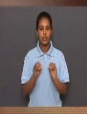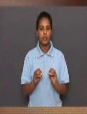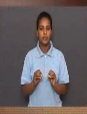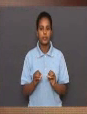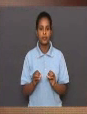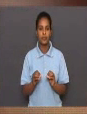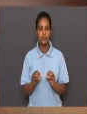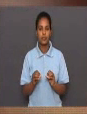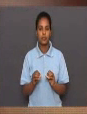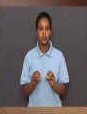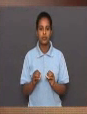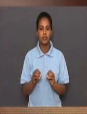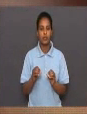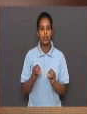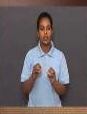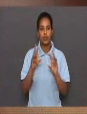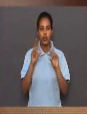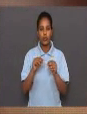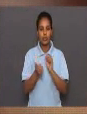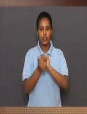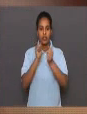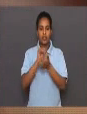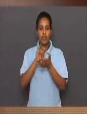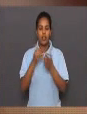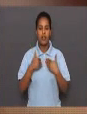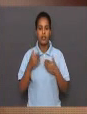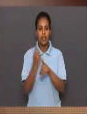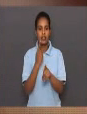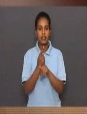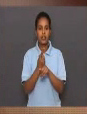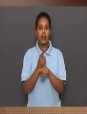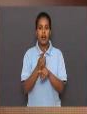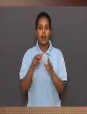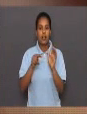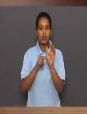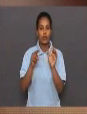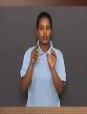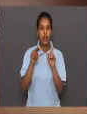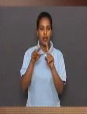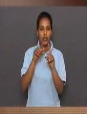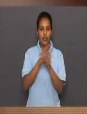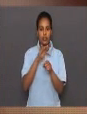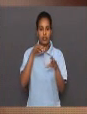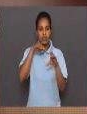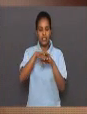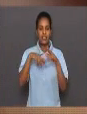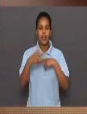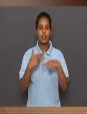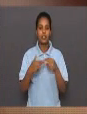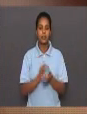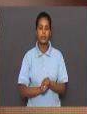Students, note the changes that have taken place at the anode in this